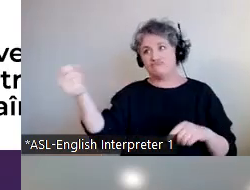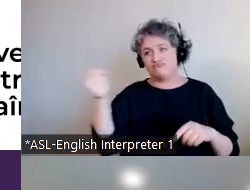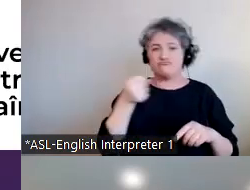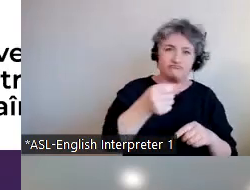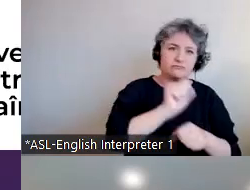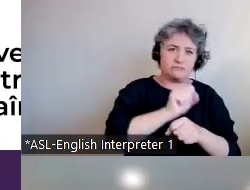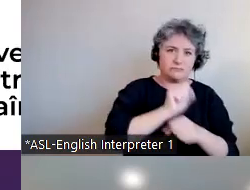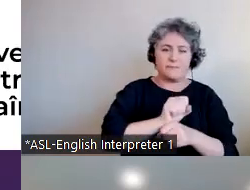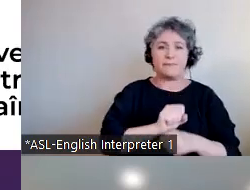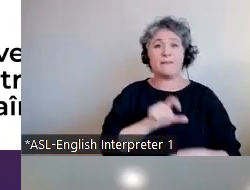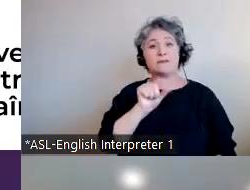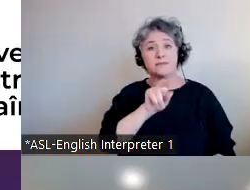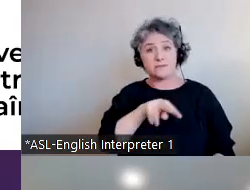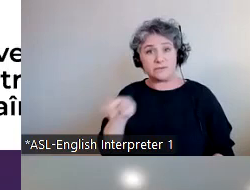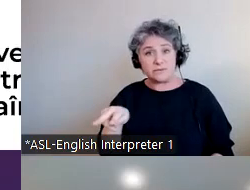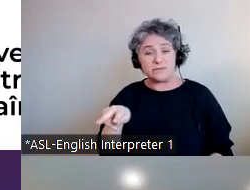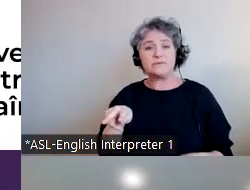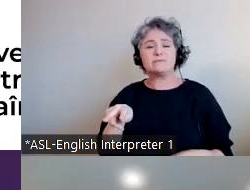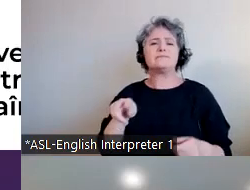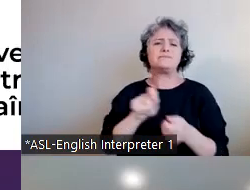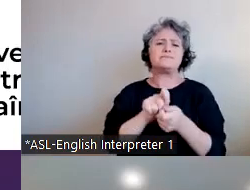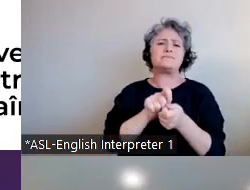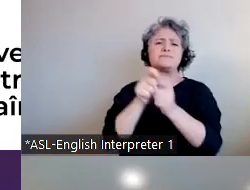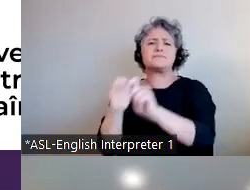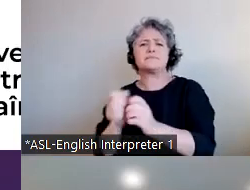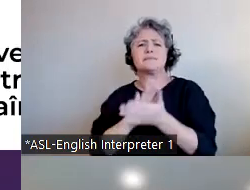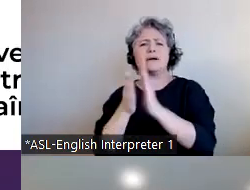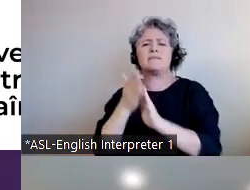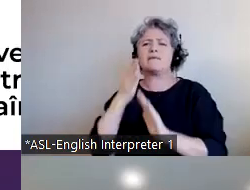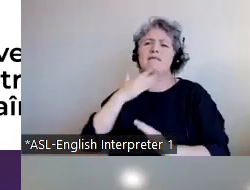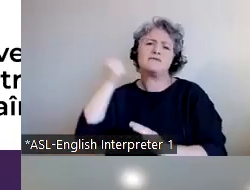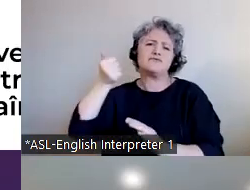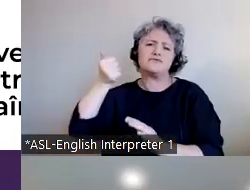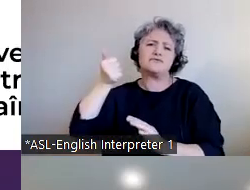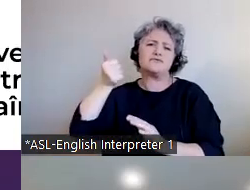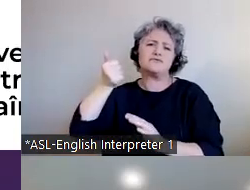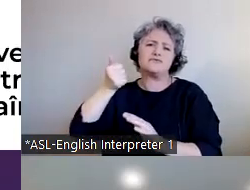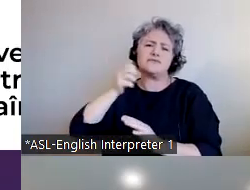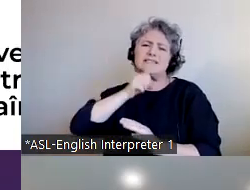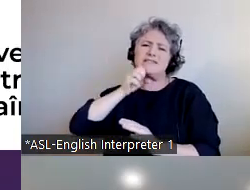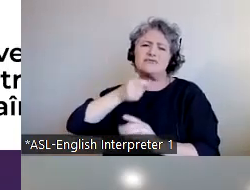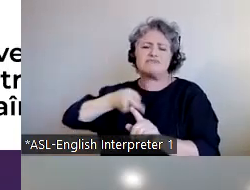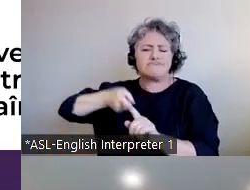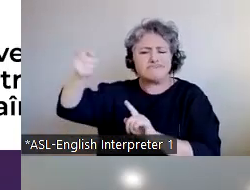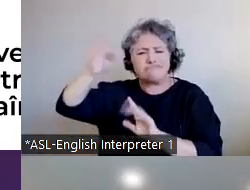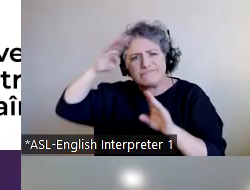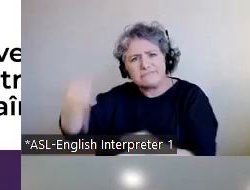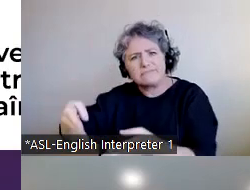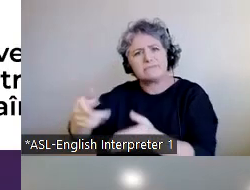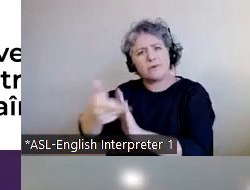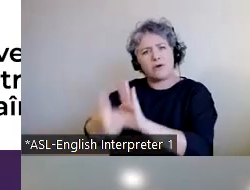In 2022, she transitioned into elder and senior law and currently runs the Advocacy